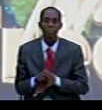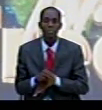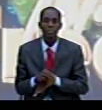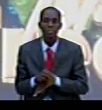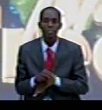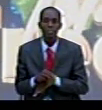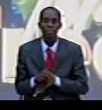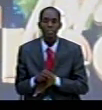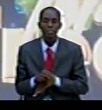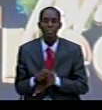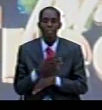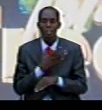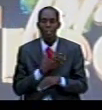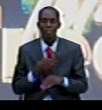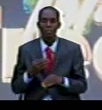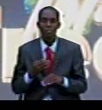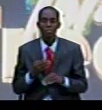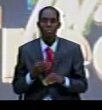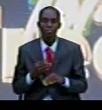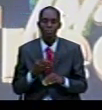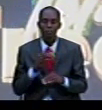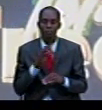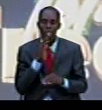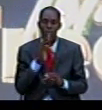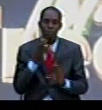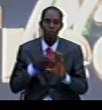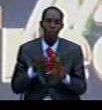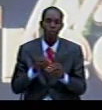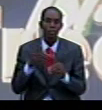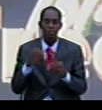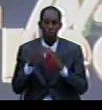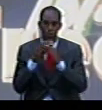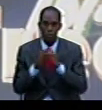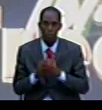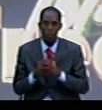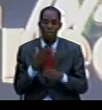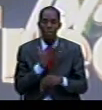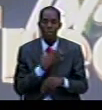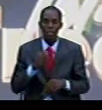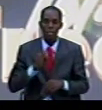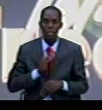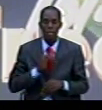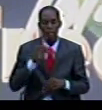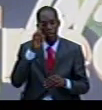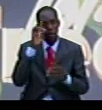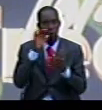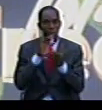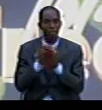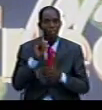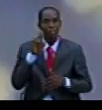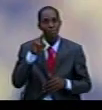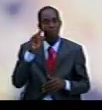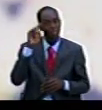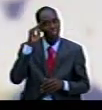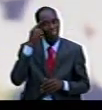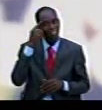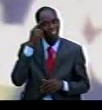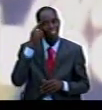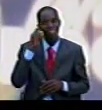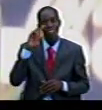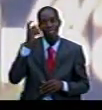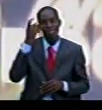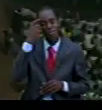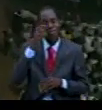the worship. And I believe that, you know, you think governors don't need miracles as